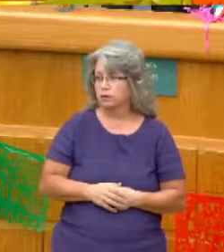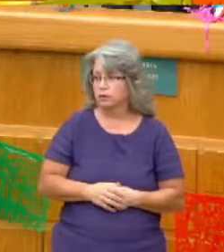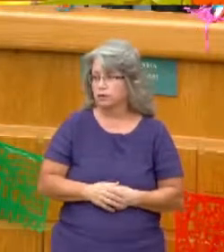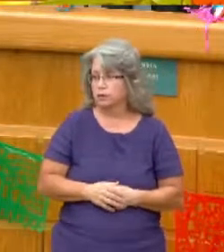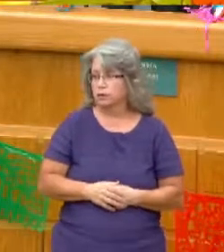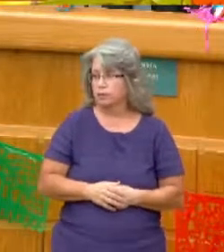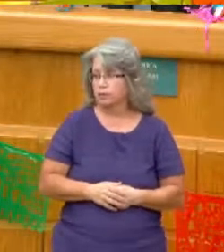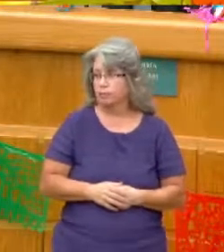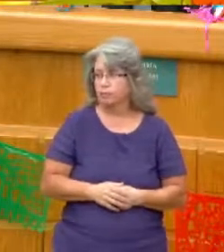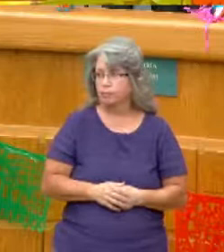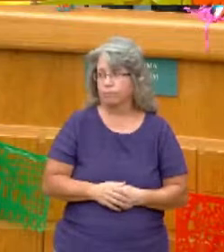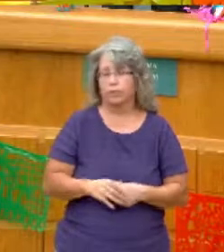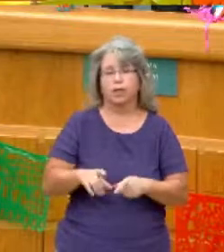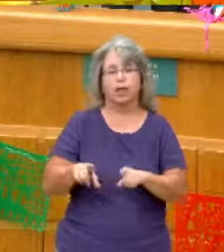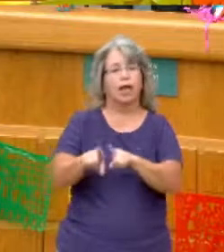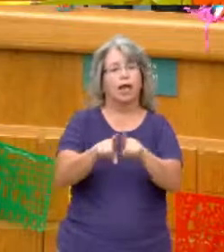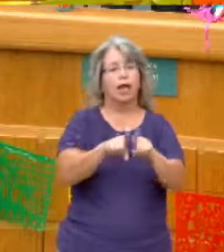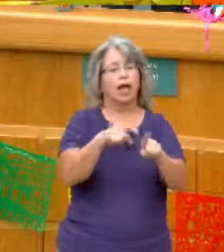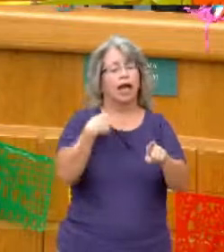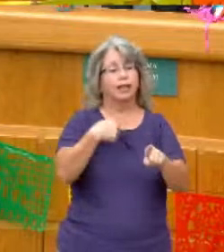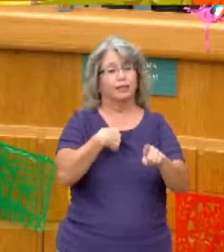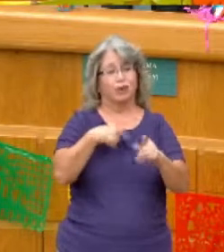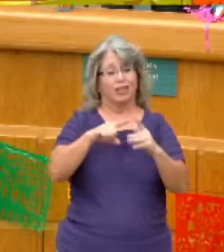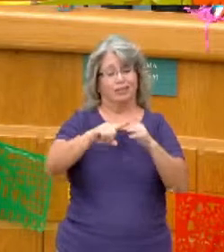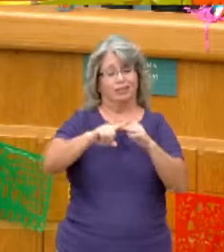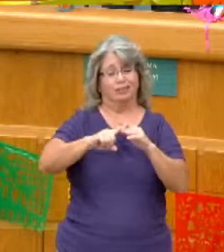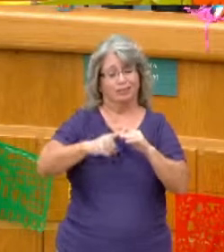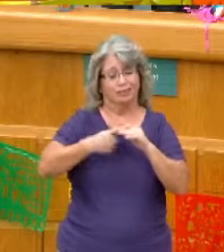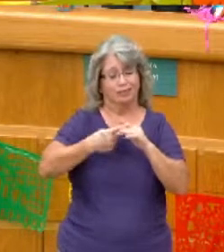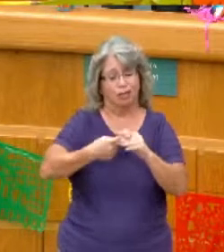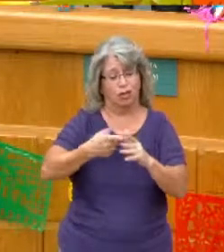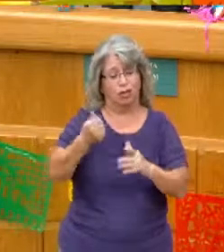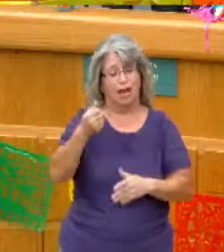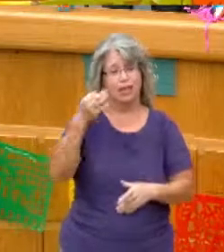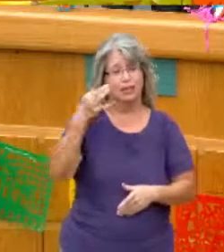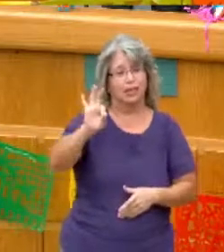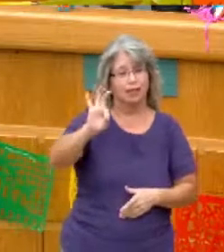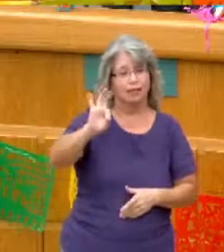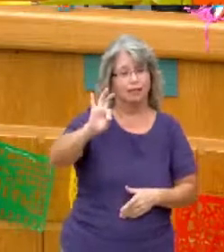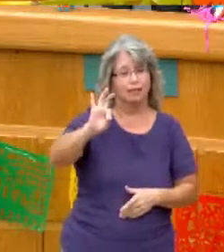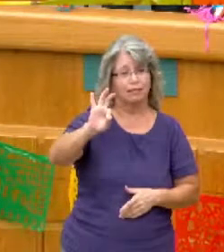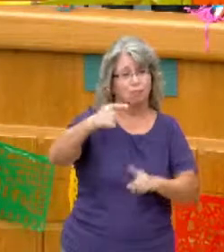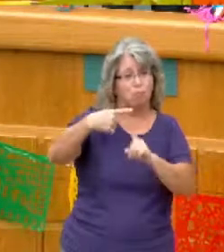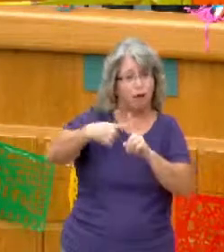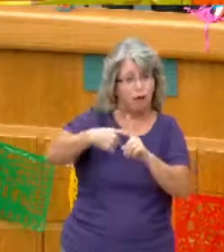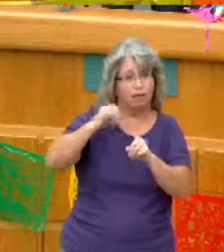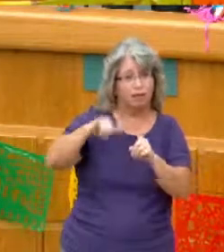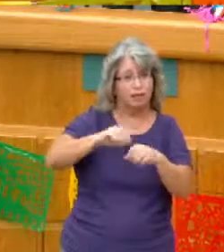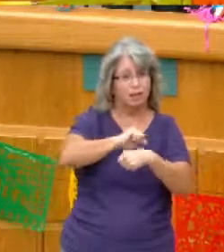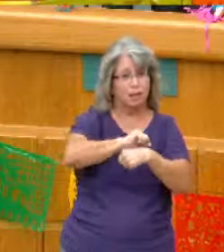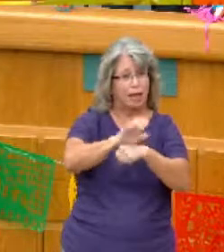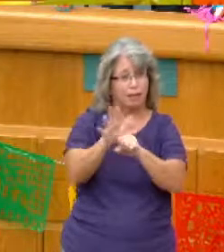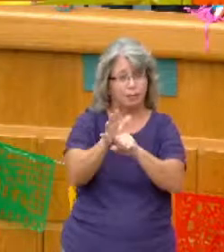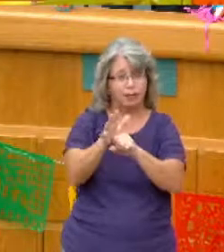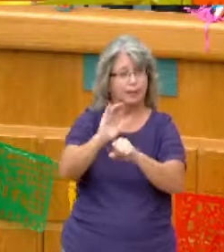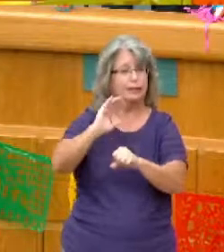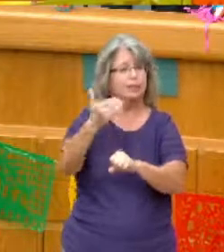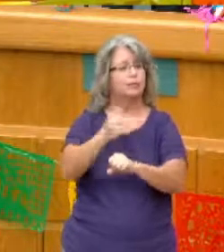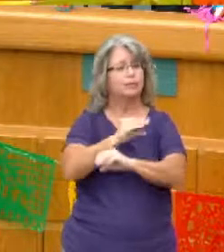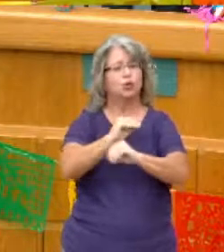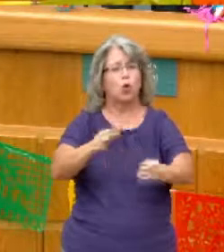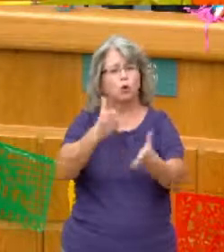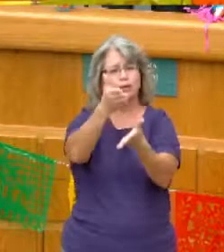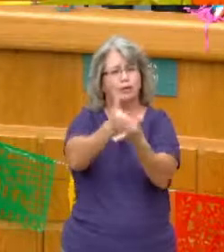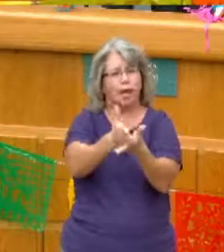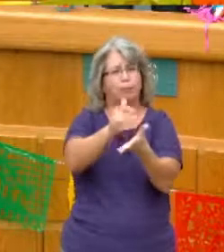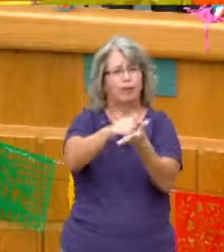So as we enter the 19th month of the pandemic, there seems to be no stopping the COVID-19 virus, which continues